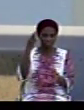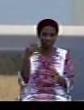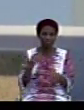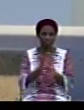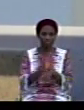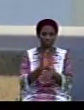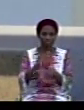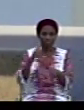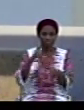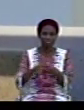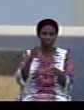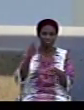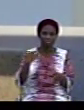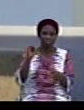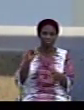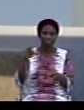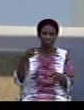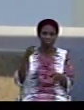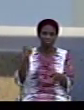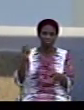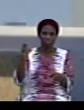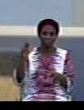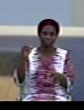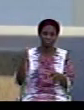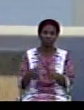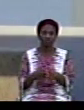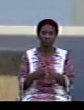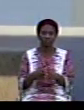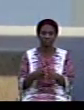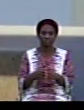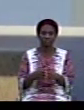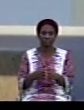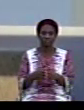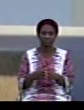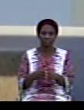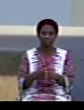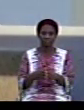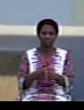20 million from some key denominations,